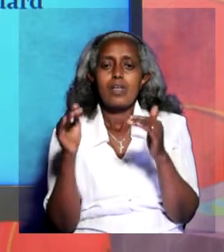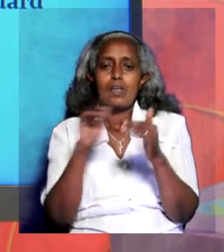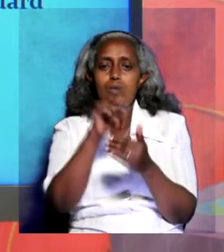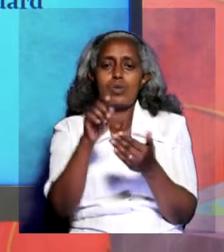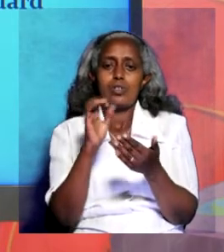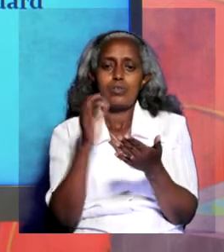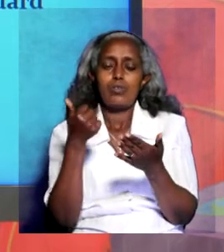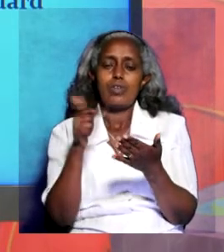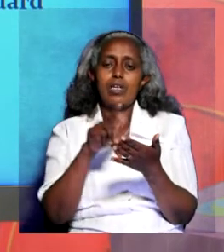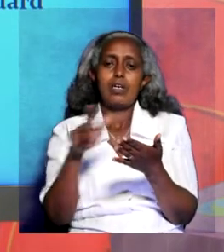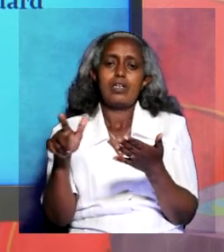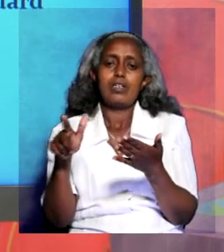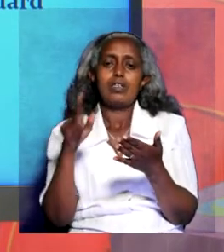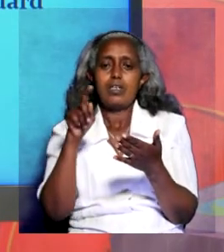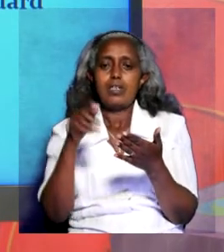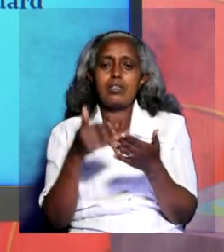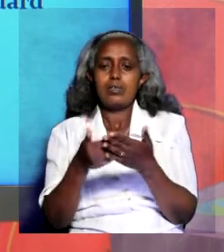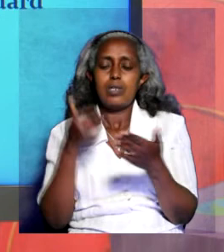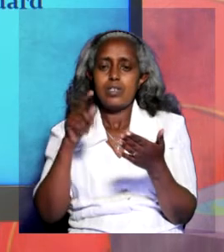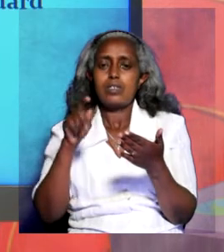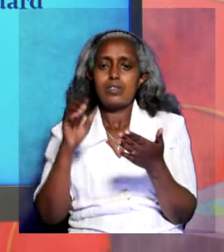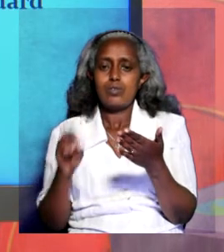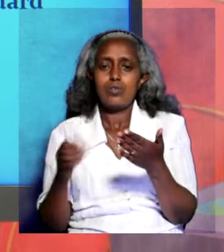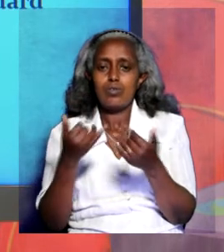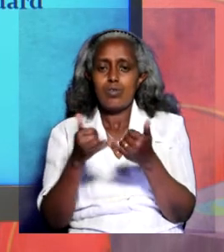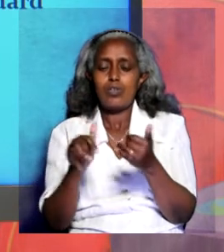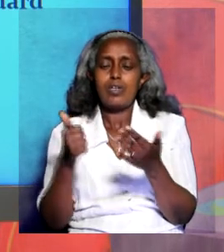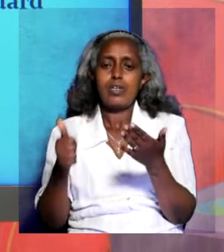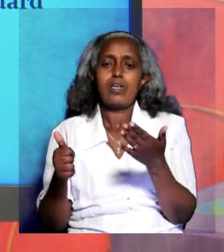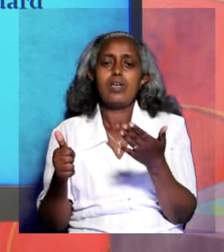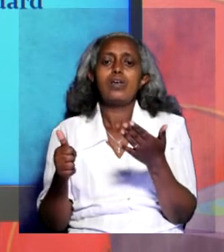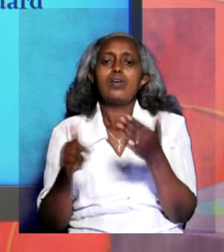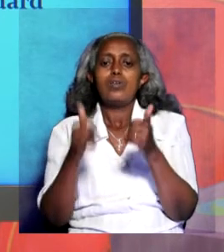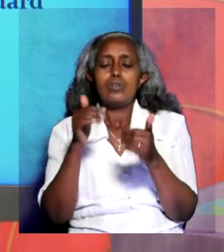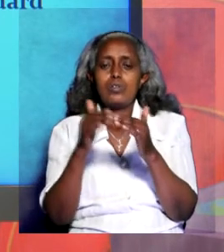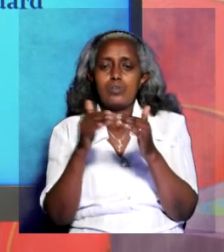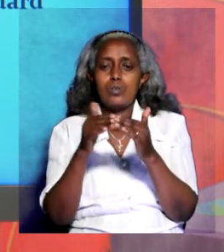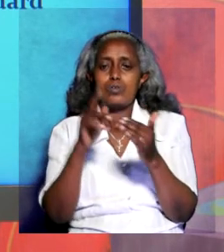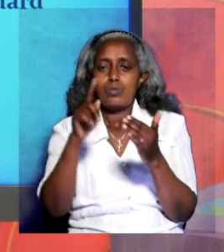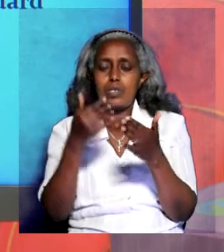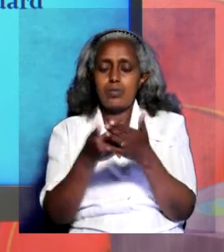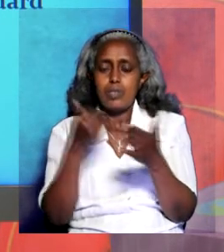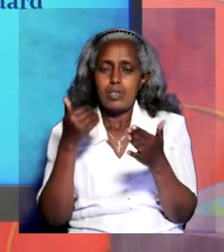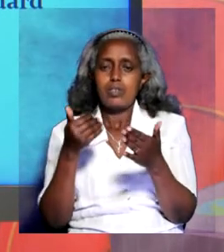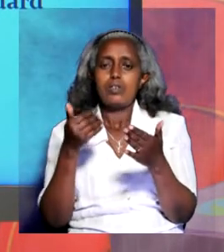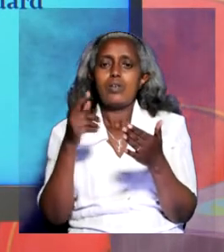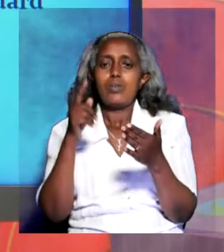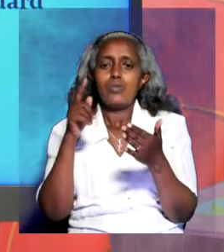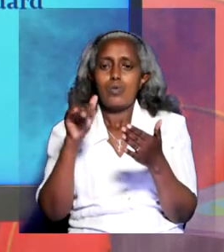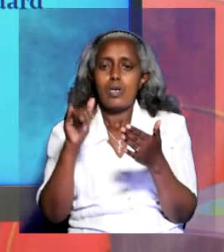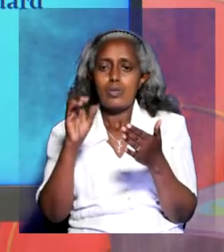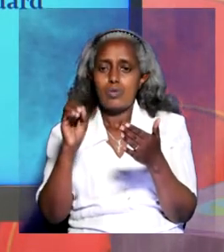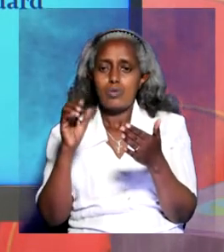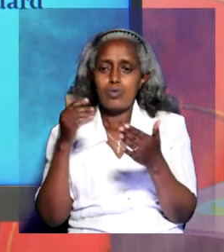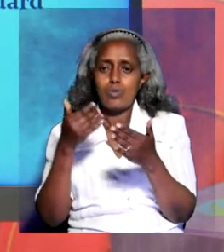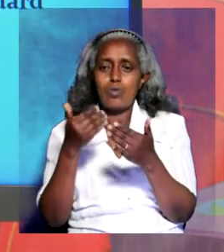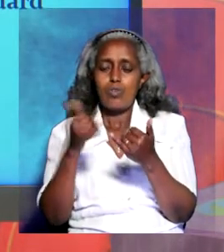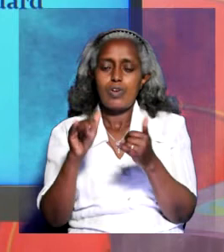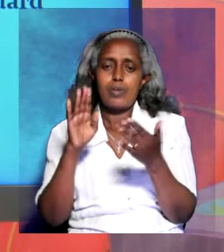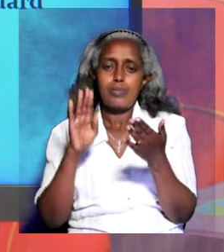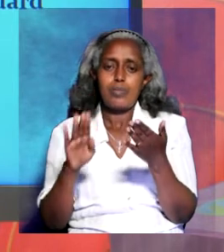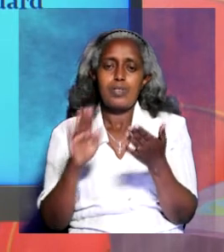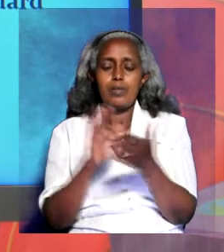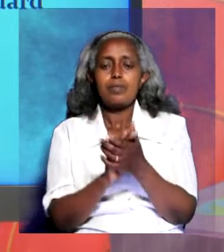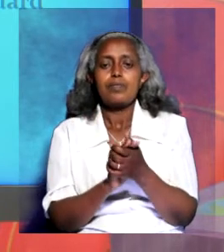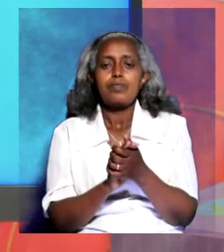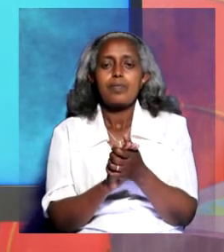equation of a line, x minus x naught over a, which is equal to y minus y naught over b. So